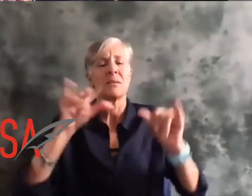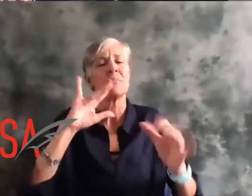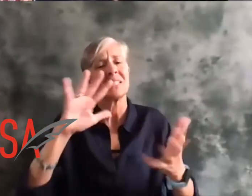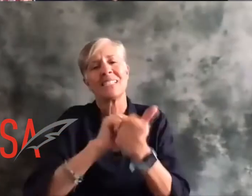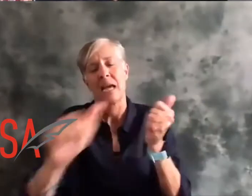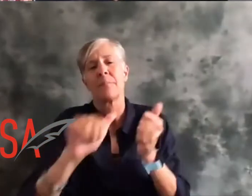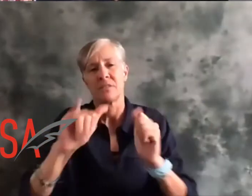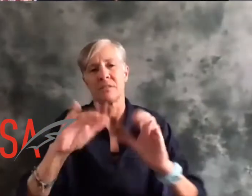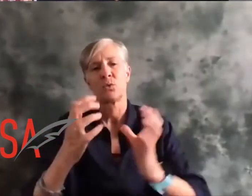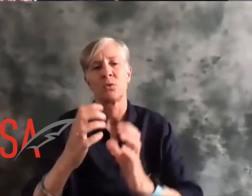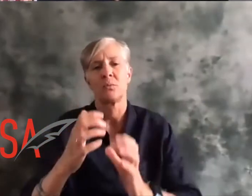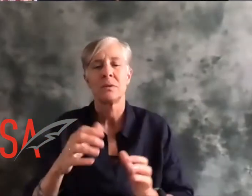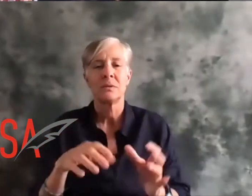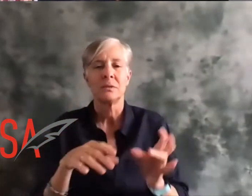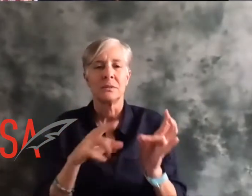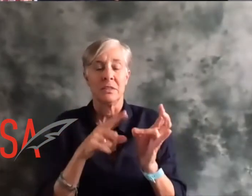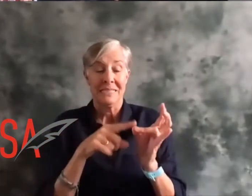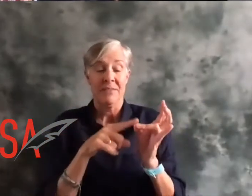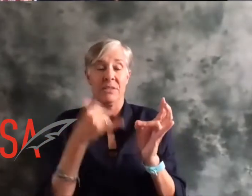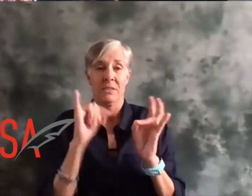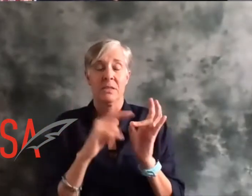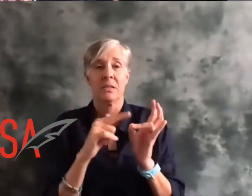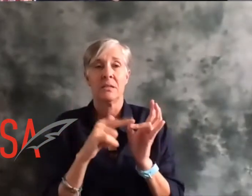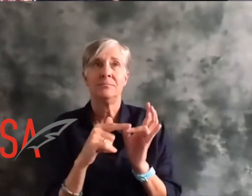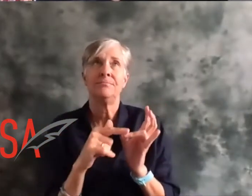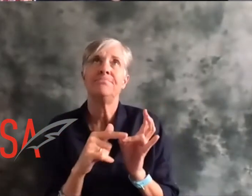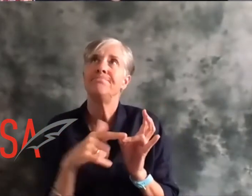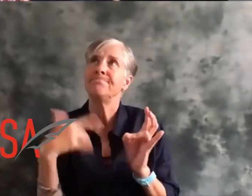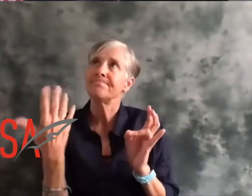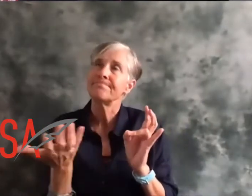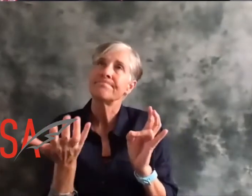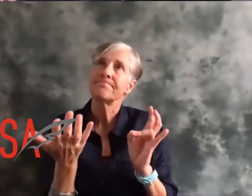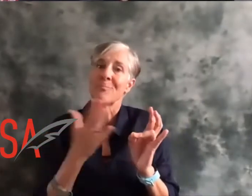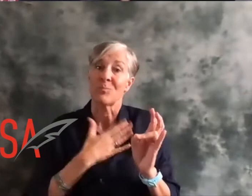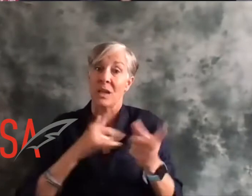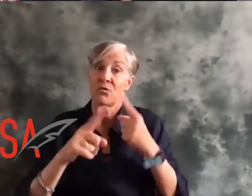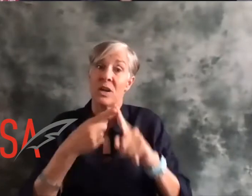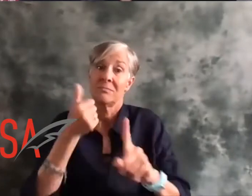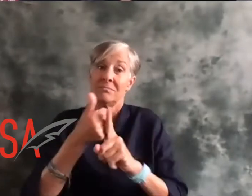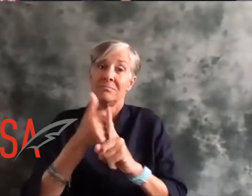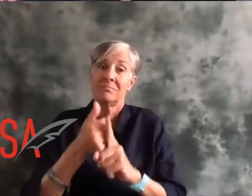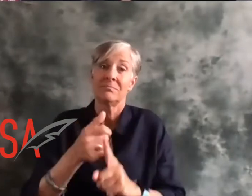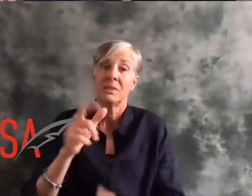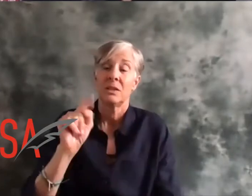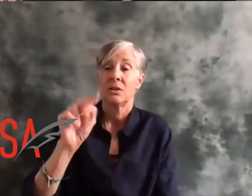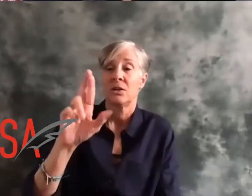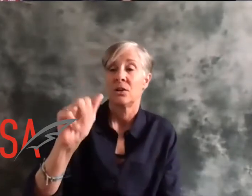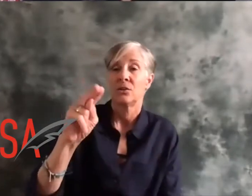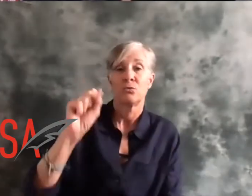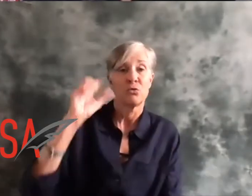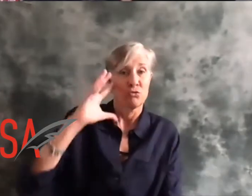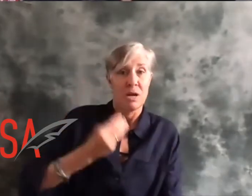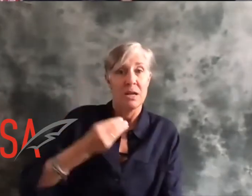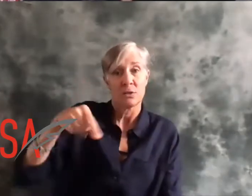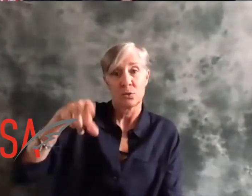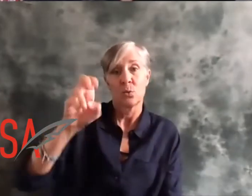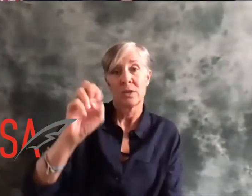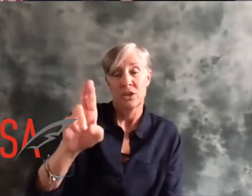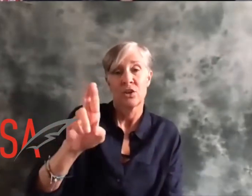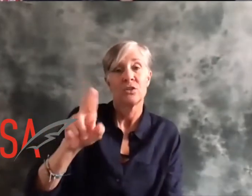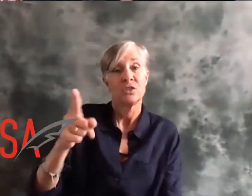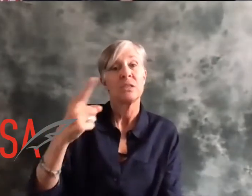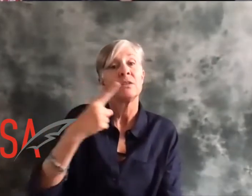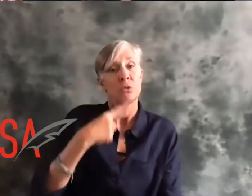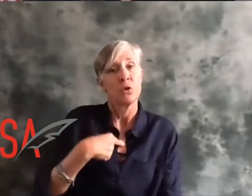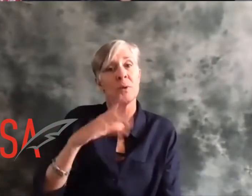before we move on to number 8 is my friend who is trans, queer, she told me to